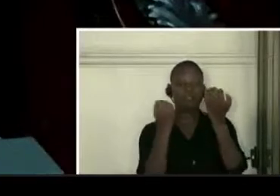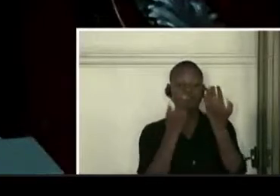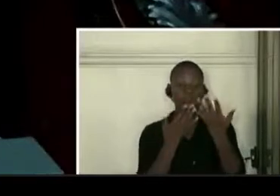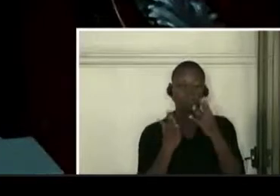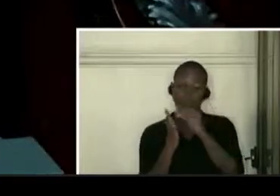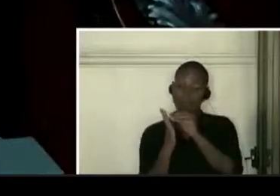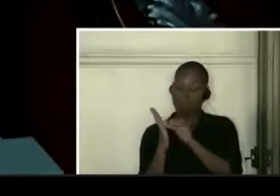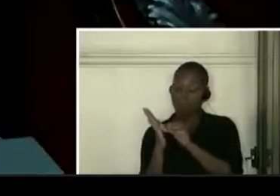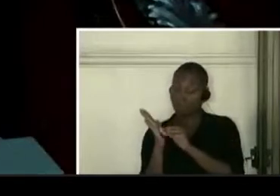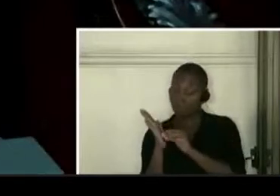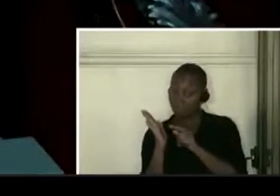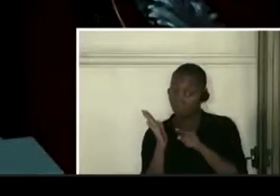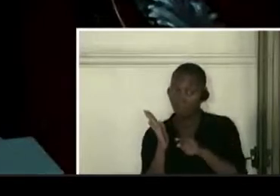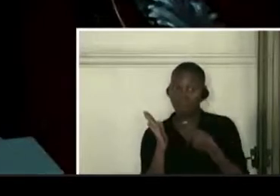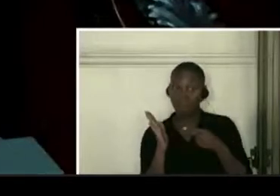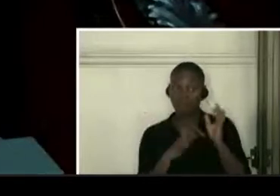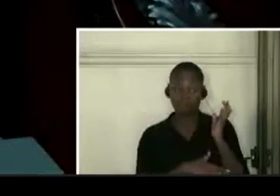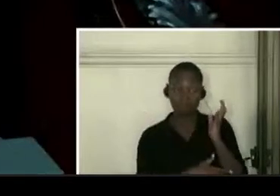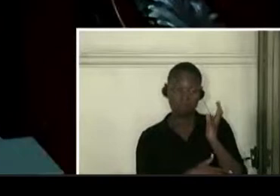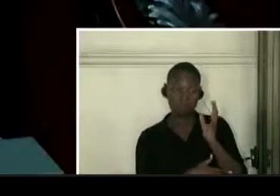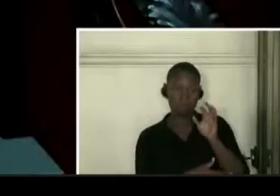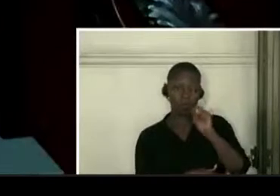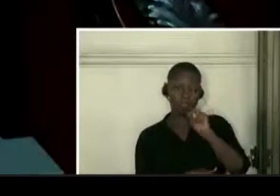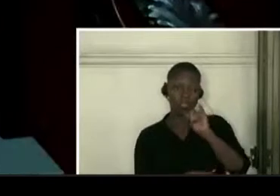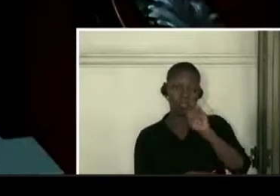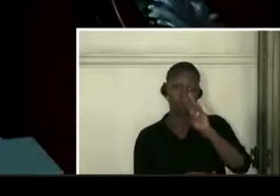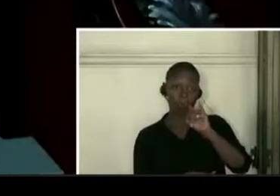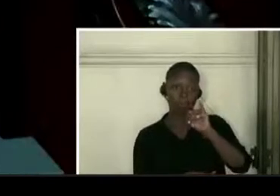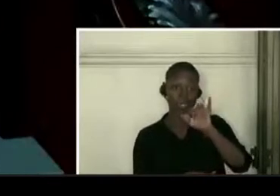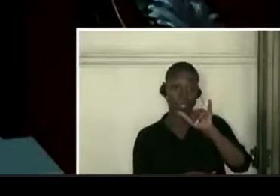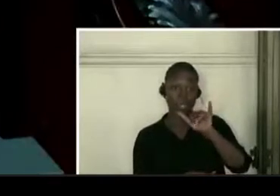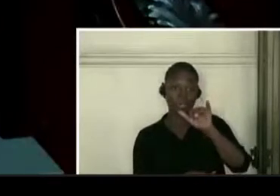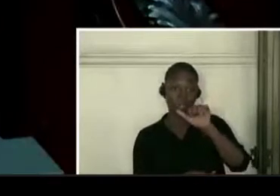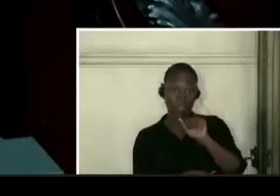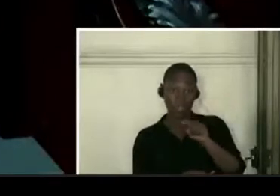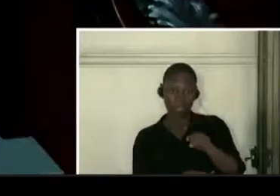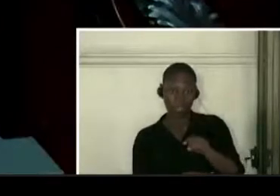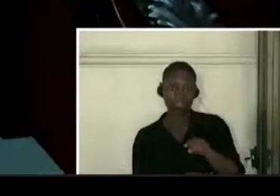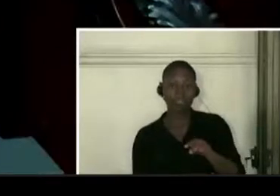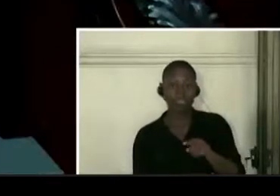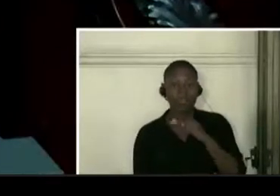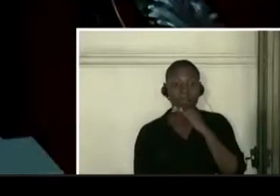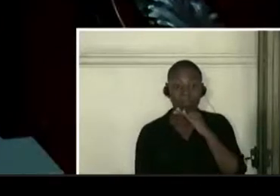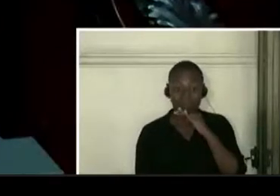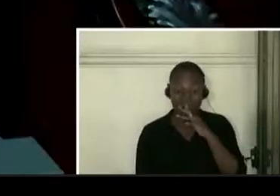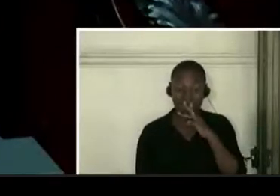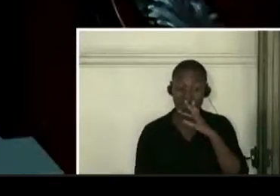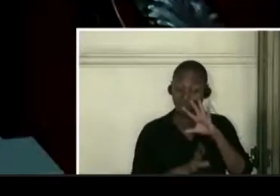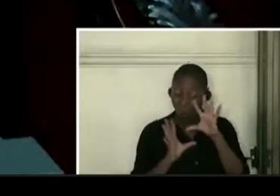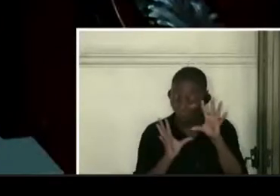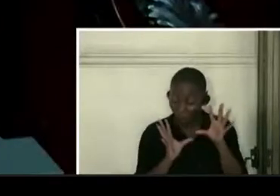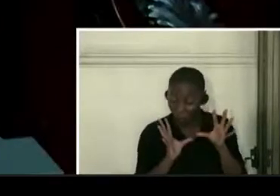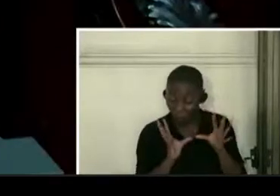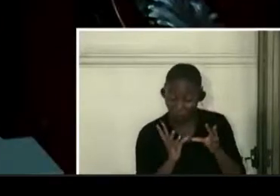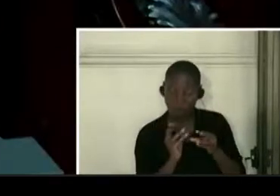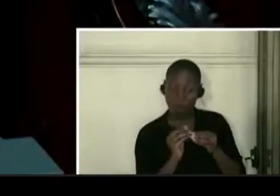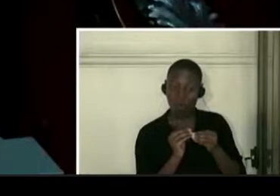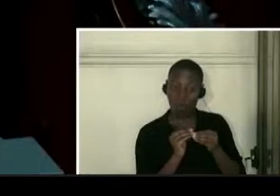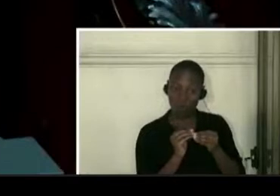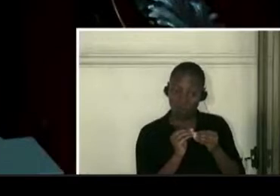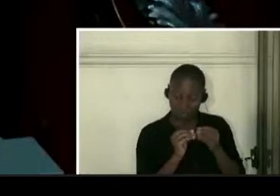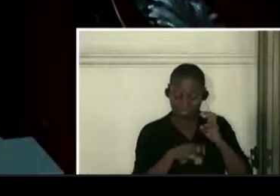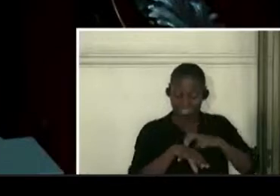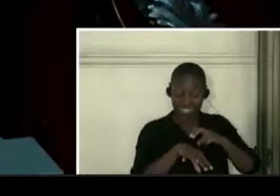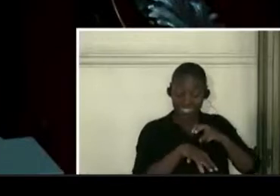uSodobe. Nokho kuyacaca ukuthi lesabelo singeze safinyelela kuzo zonke izidingo nempokophelo